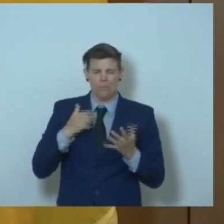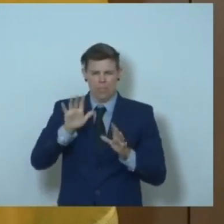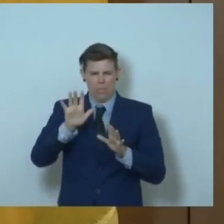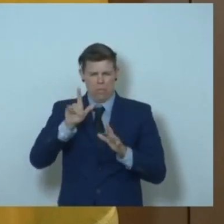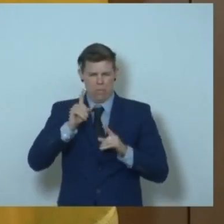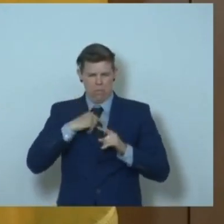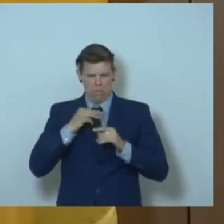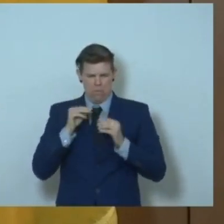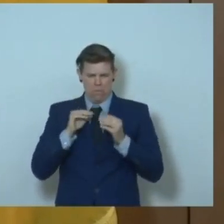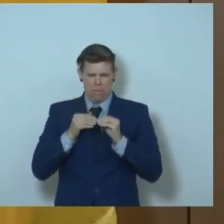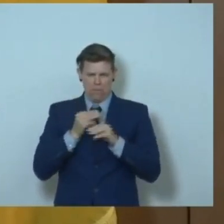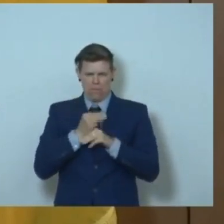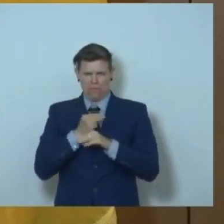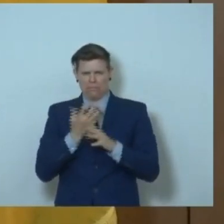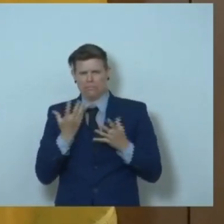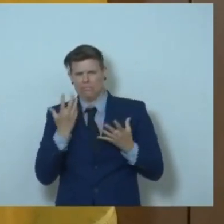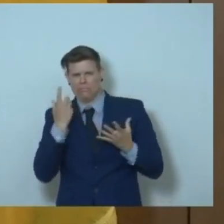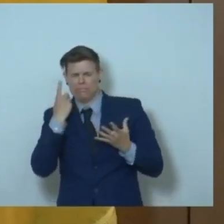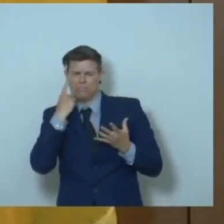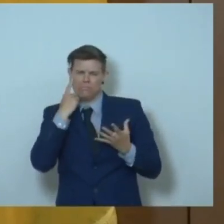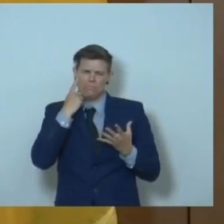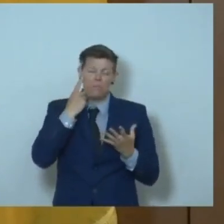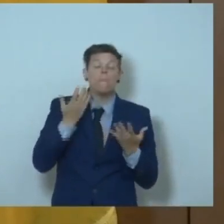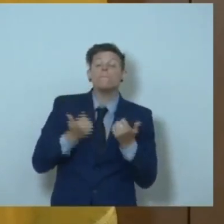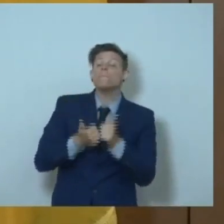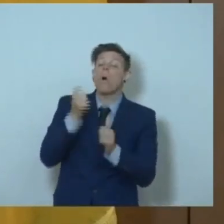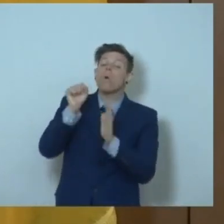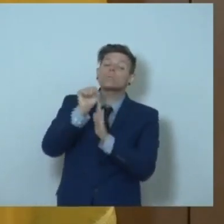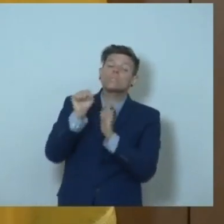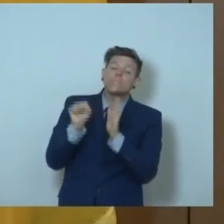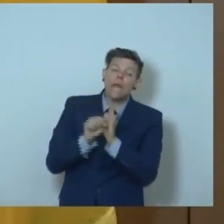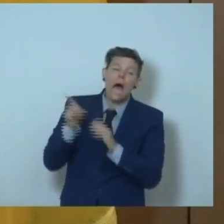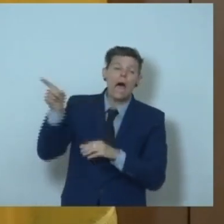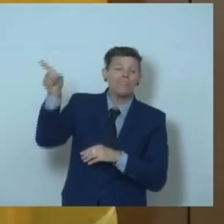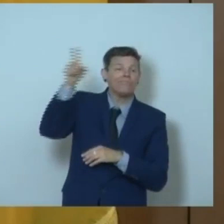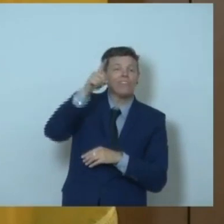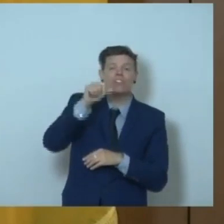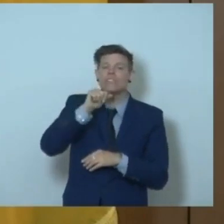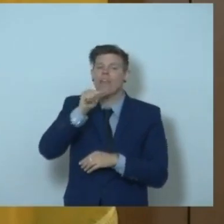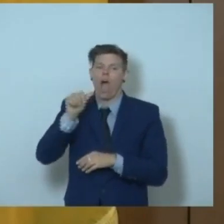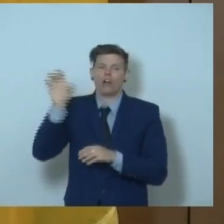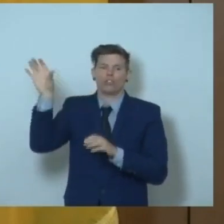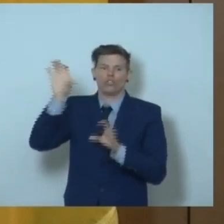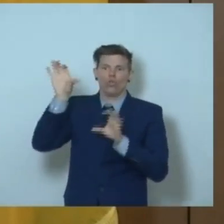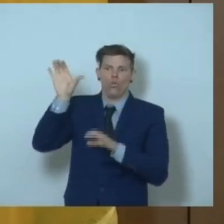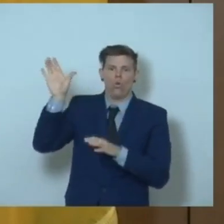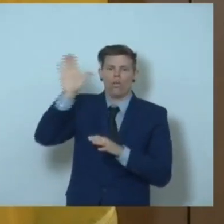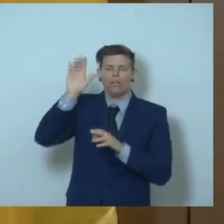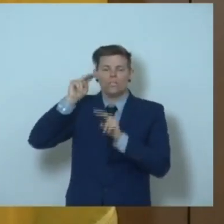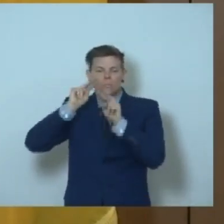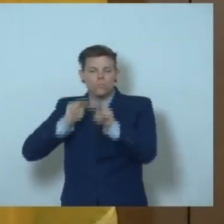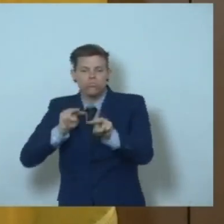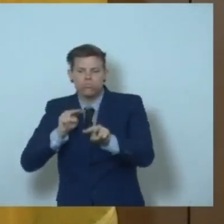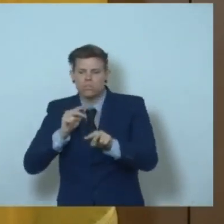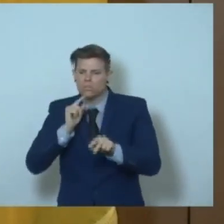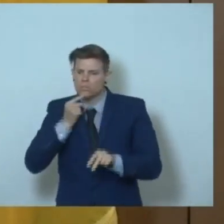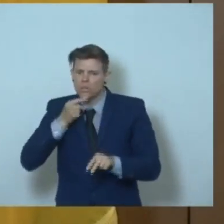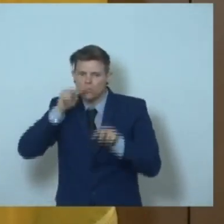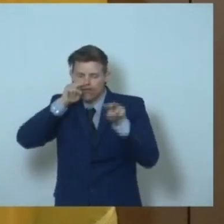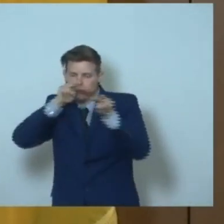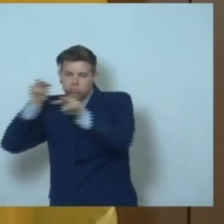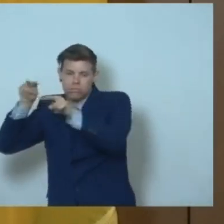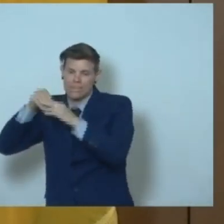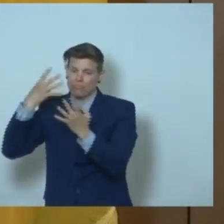I would guess that most states are not actively doing the kind of surveillance that we're doing in corrections. And is that